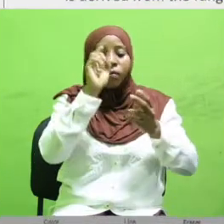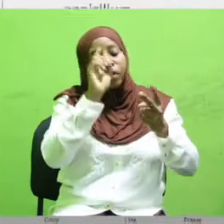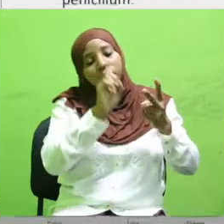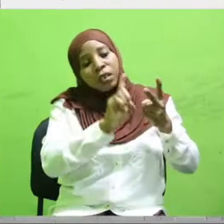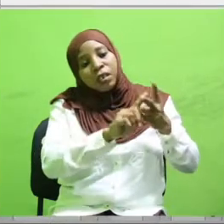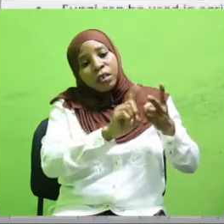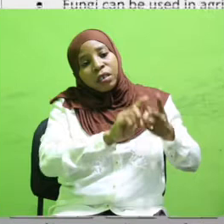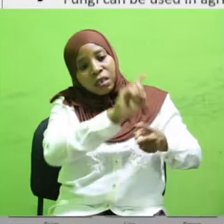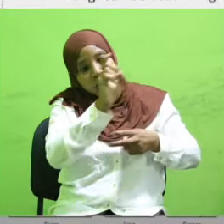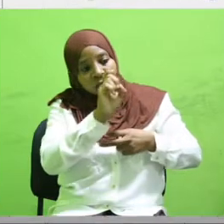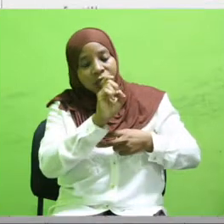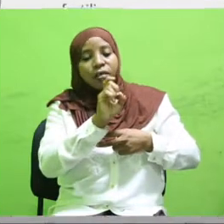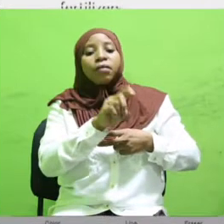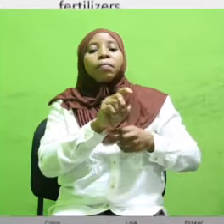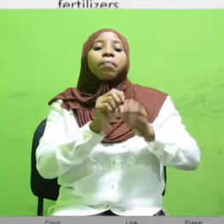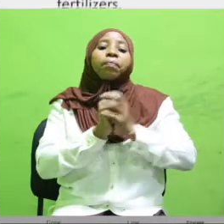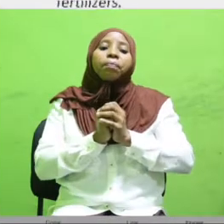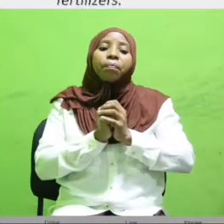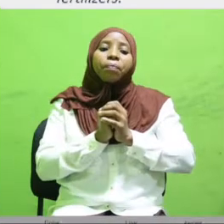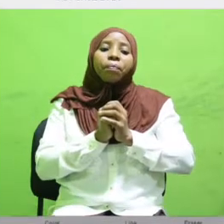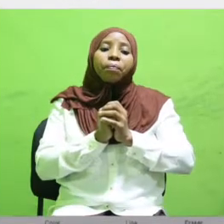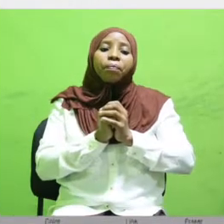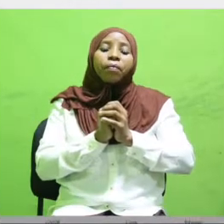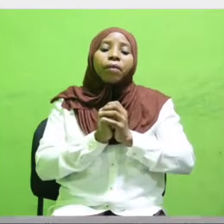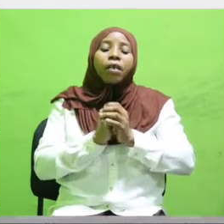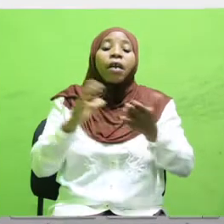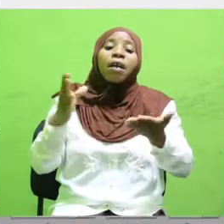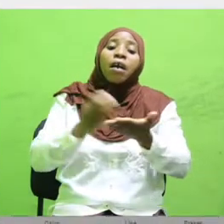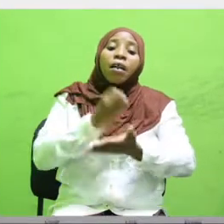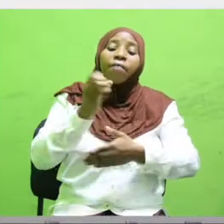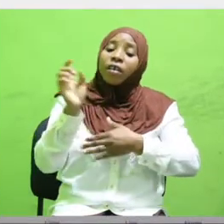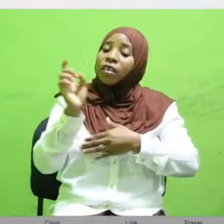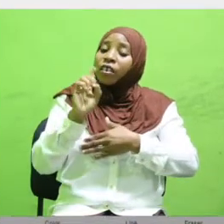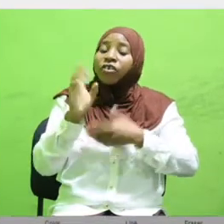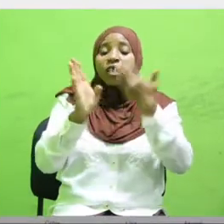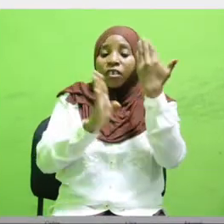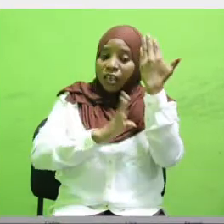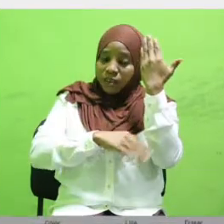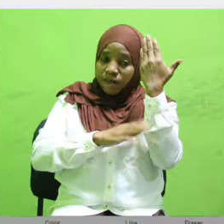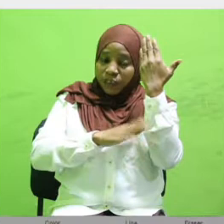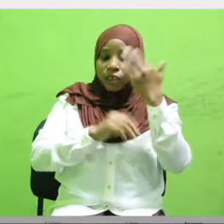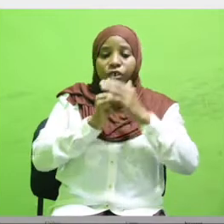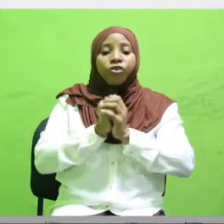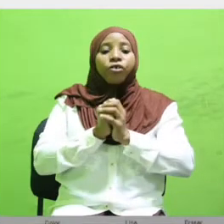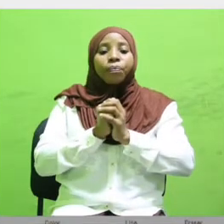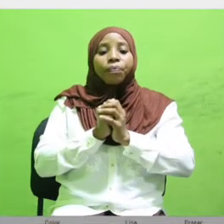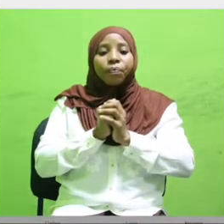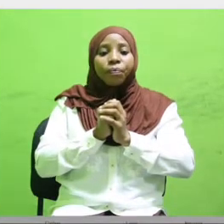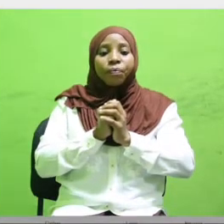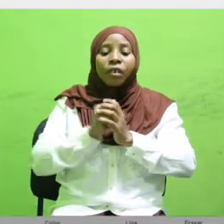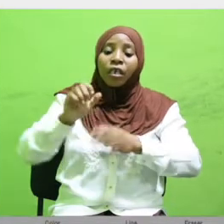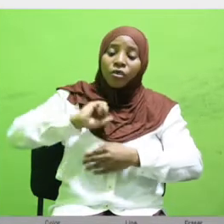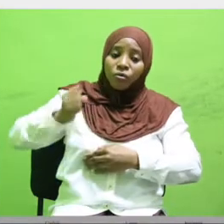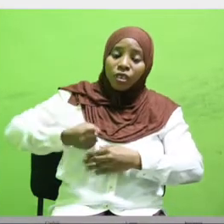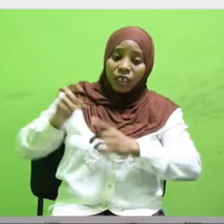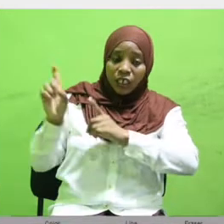ways are kingdom fungi advantages and disadvantages to humans? So we're just being